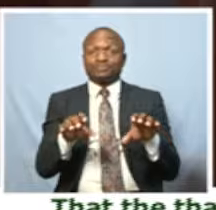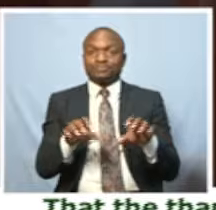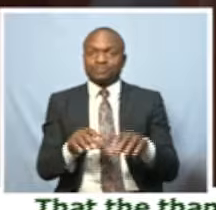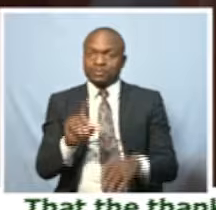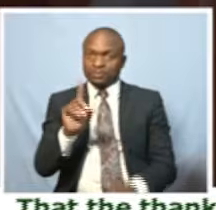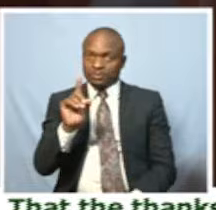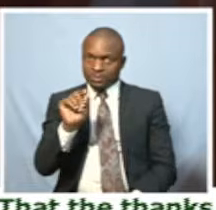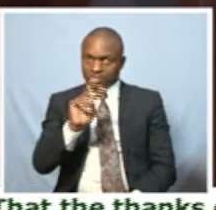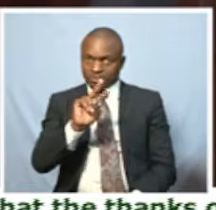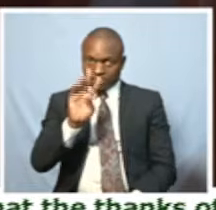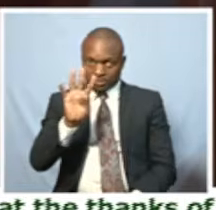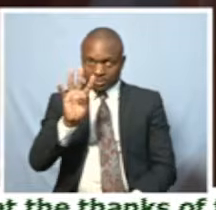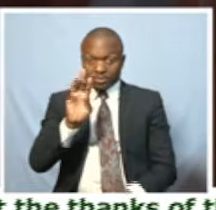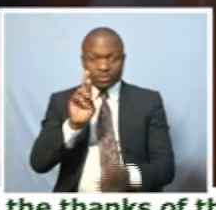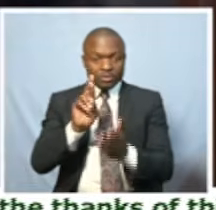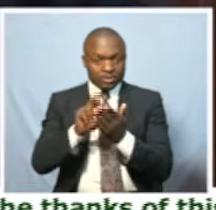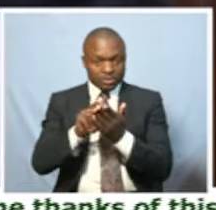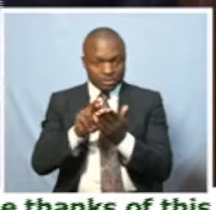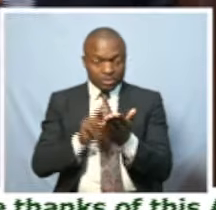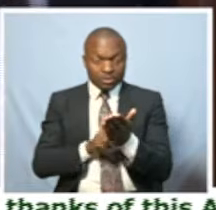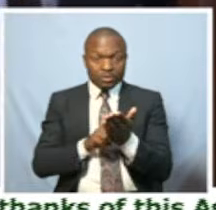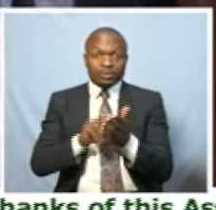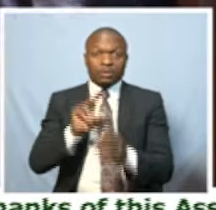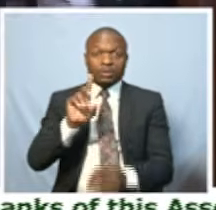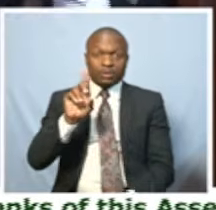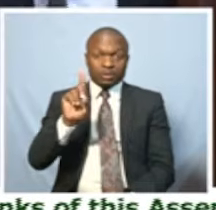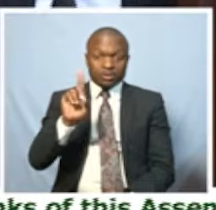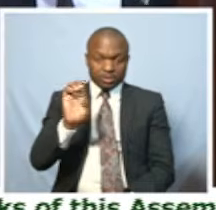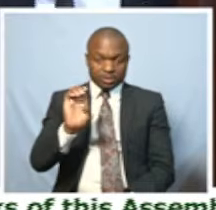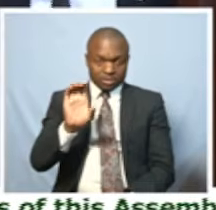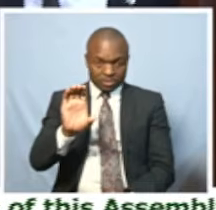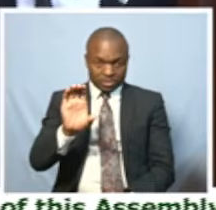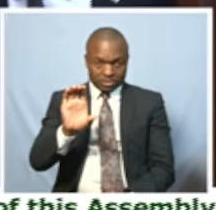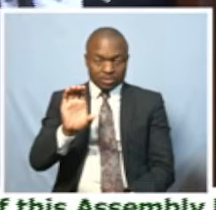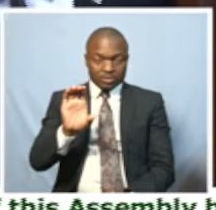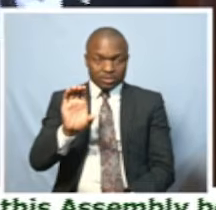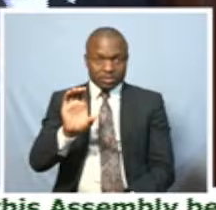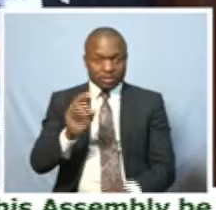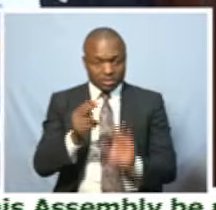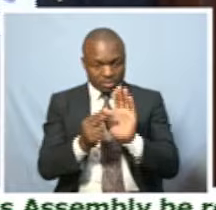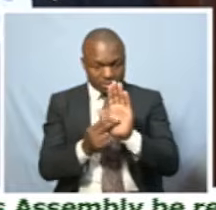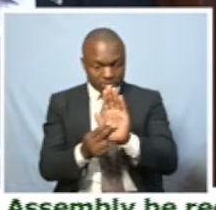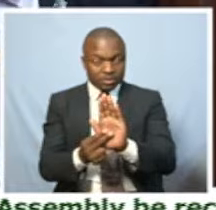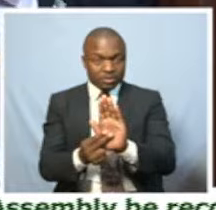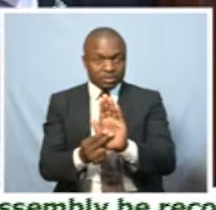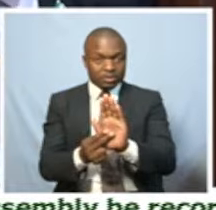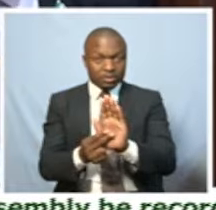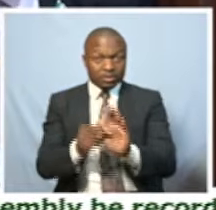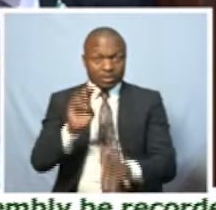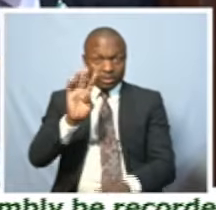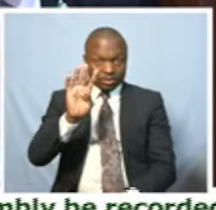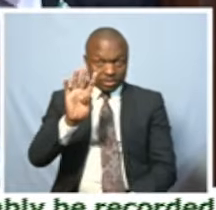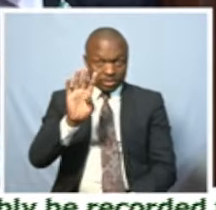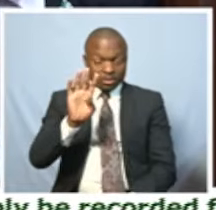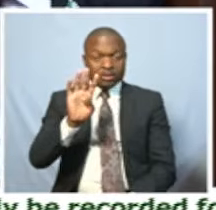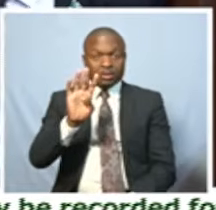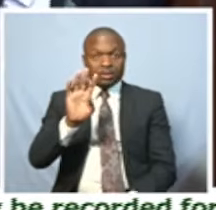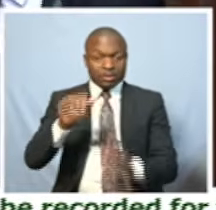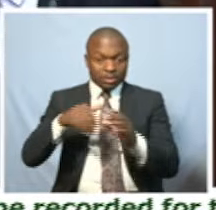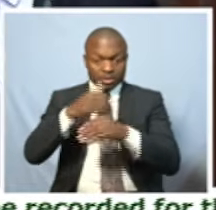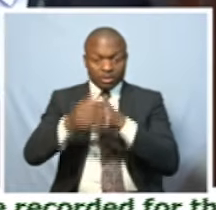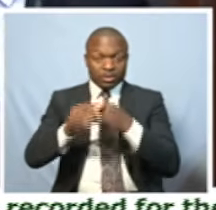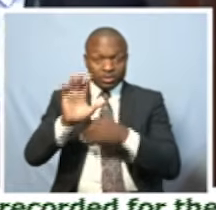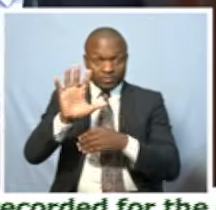a 2024 study by the Drug Enforcement Commission, DEC, reviewed that 4 out of every